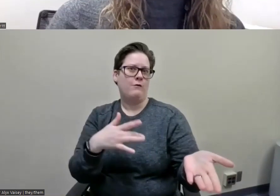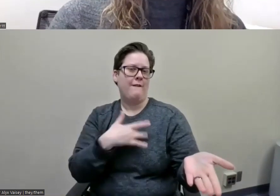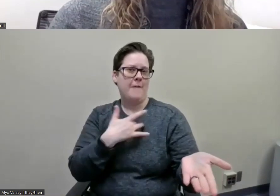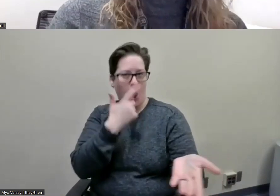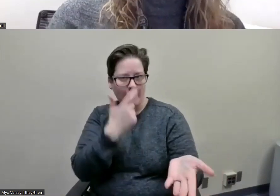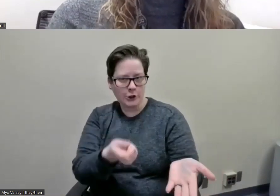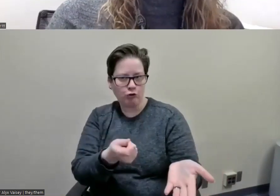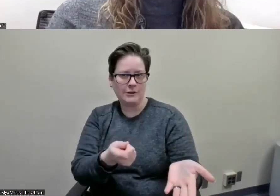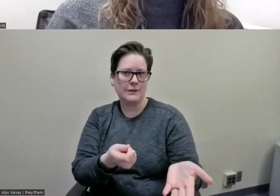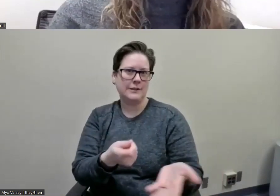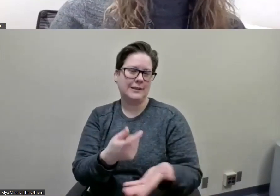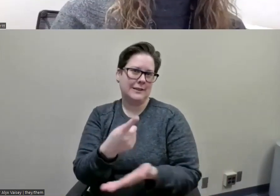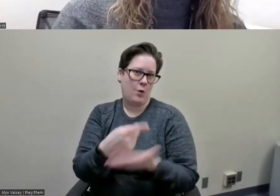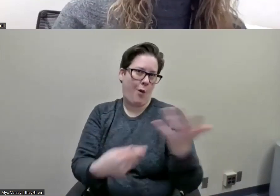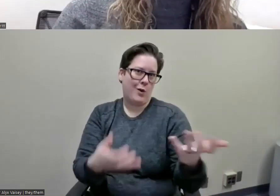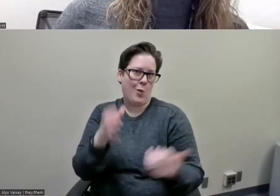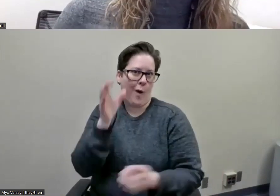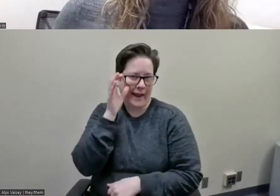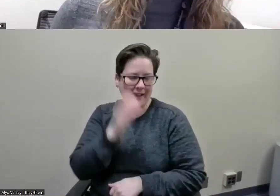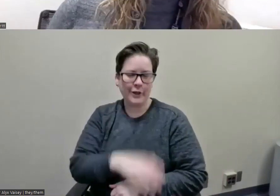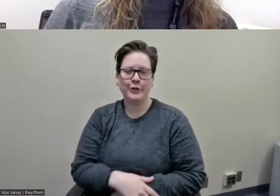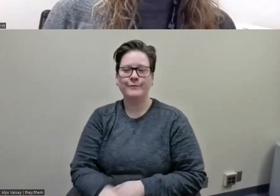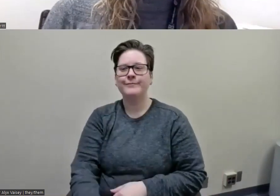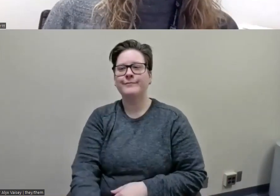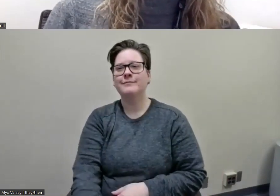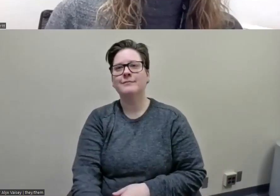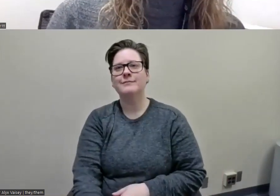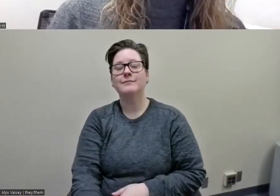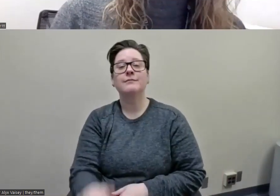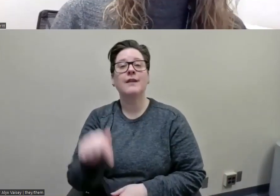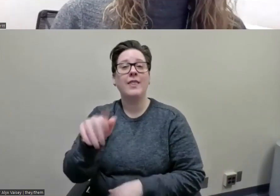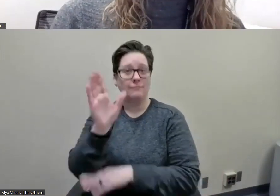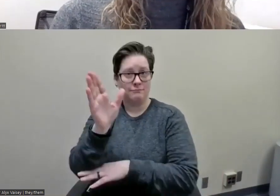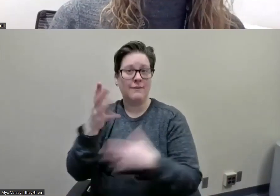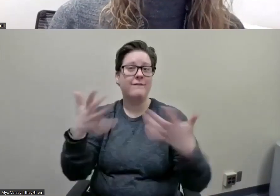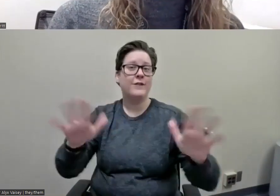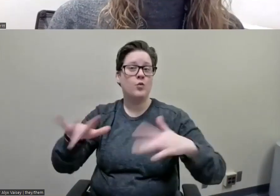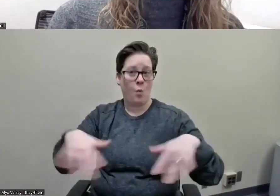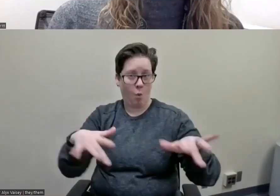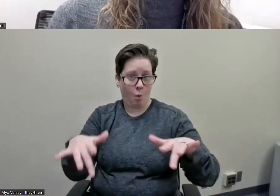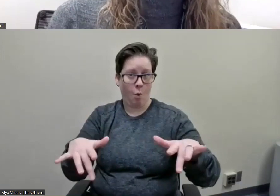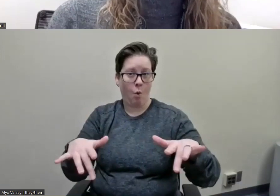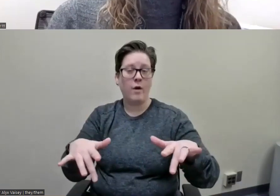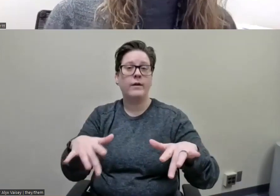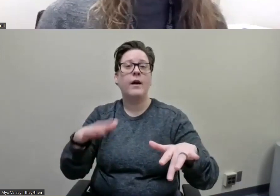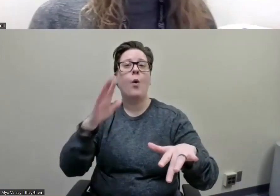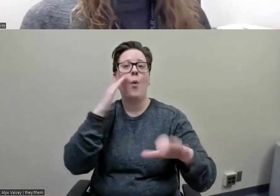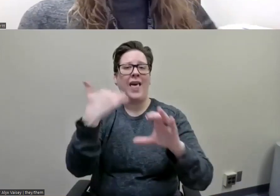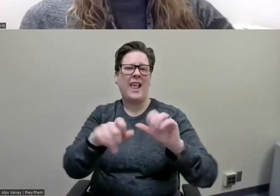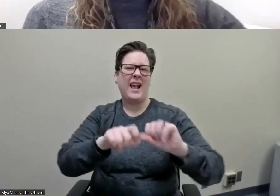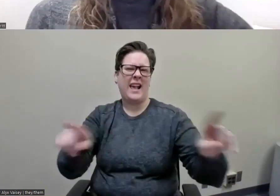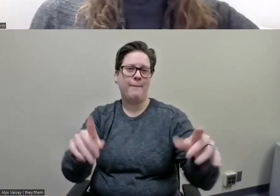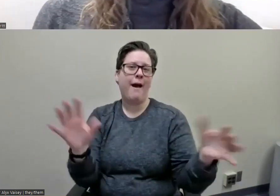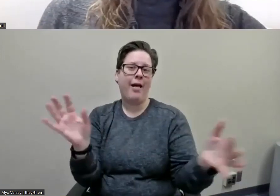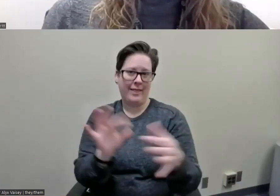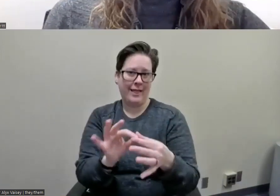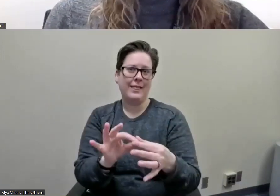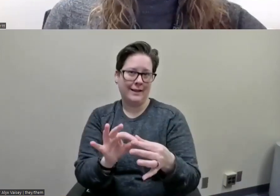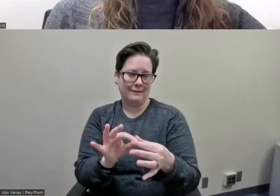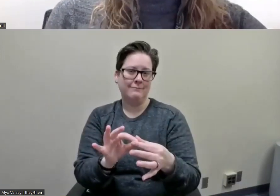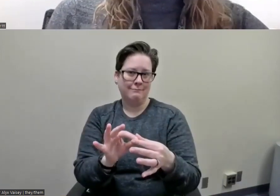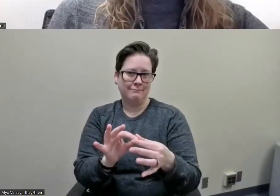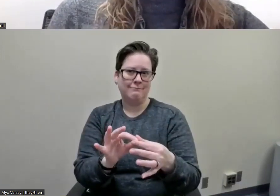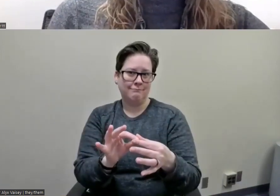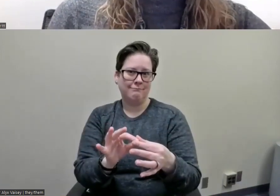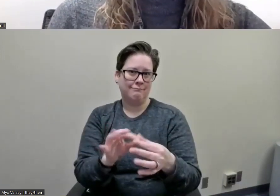you and that you're interested in hearing about. This webinar has been recorded, and an email link with a link to the video will